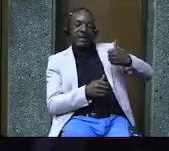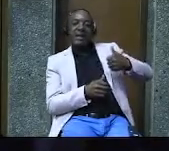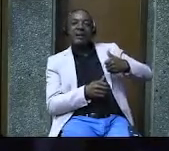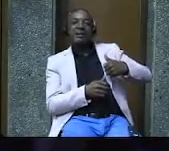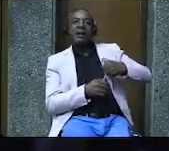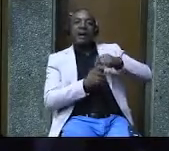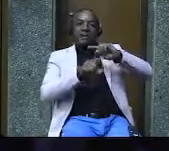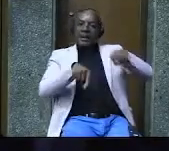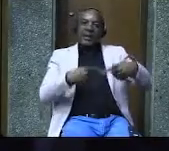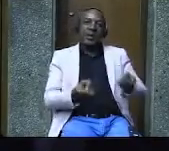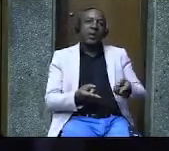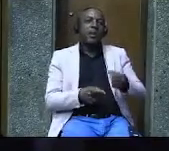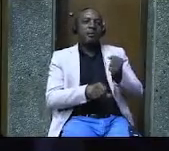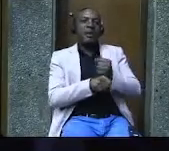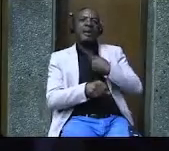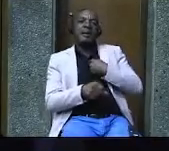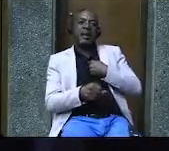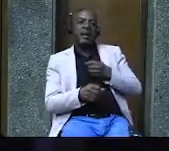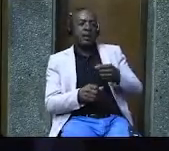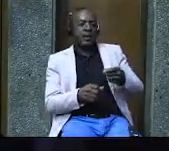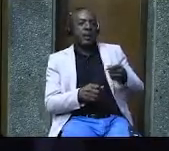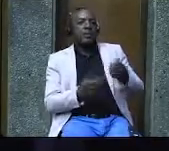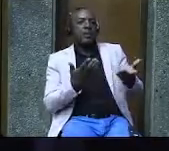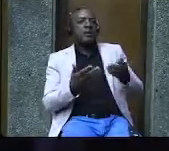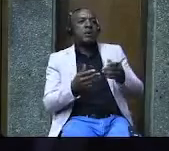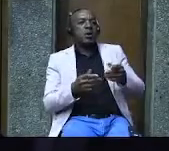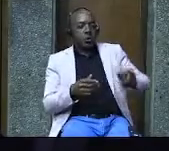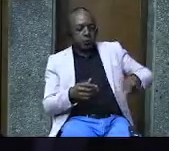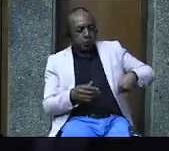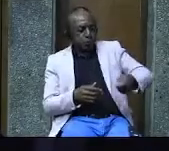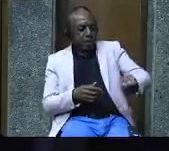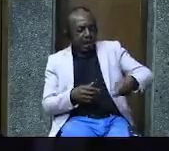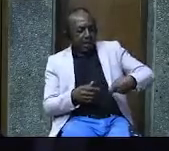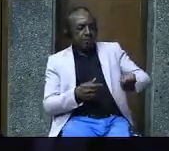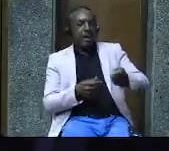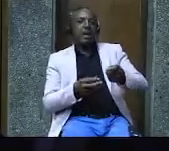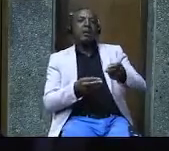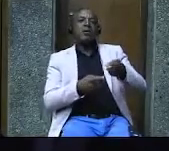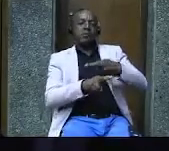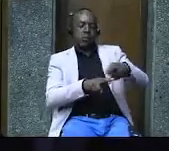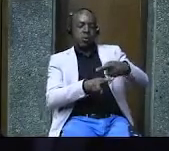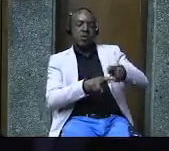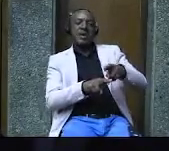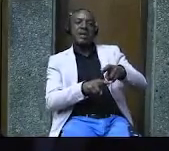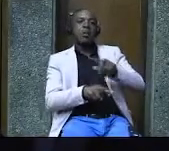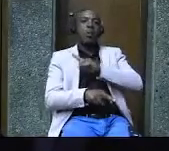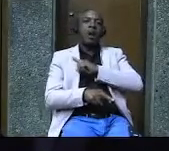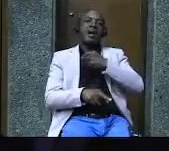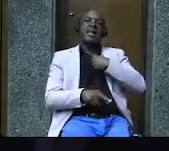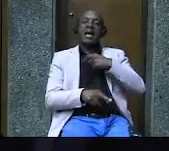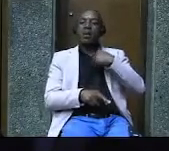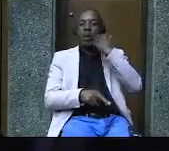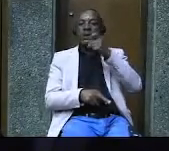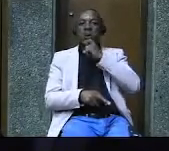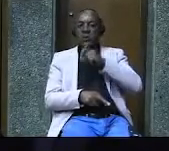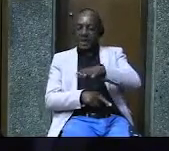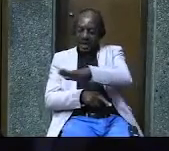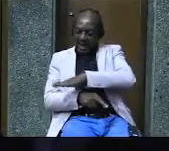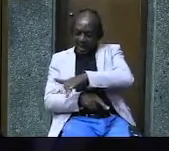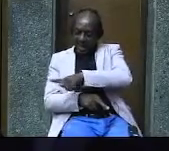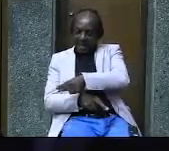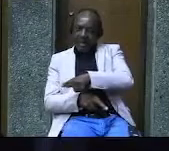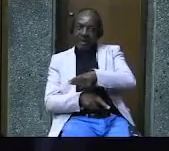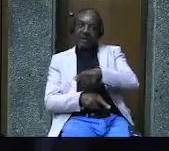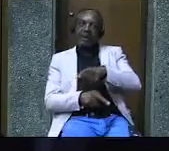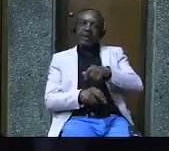ba di hlokomelang at the same time re create mosebetsi ona re sa gone ho thola ka ro di municipality wa rona